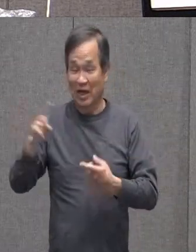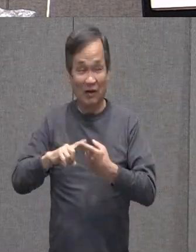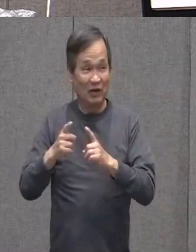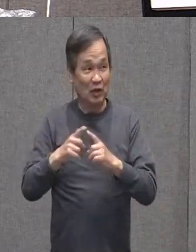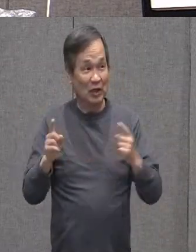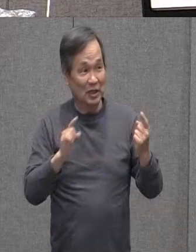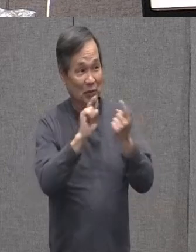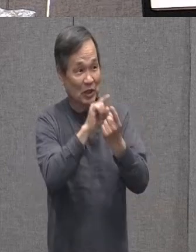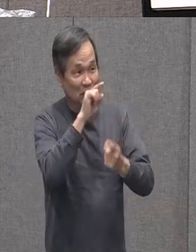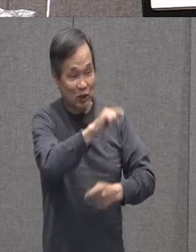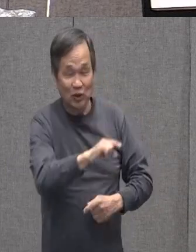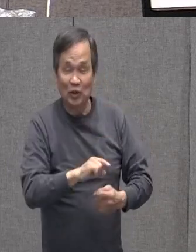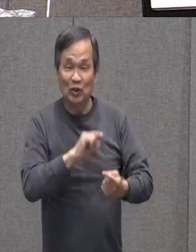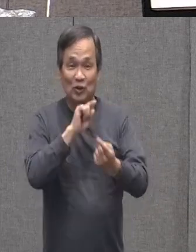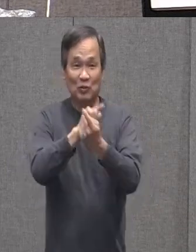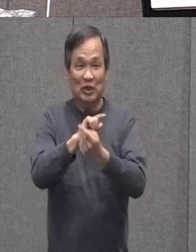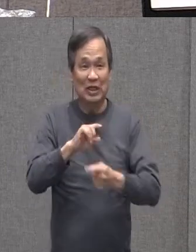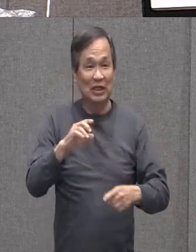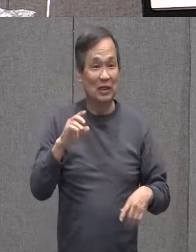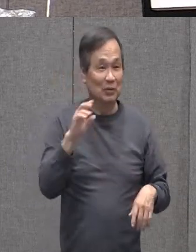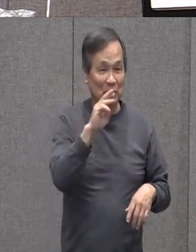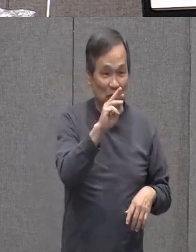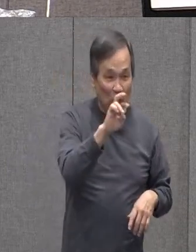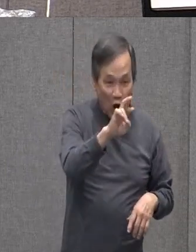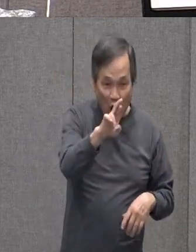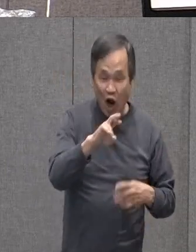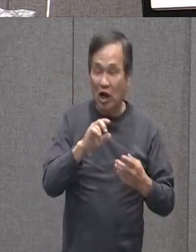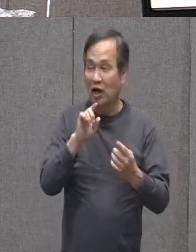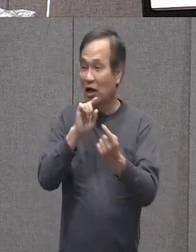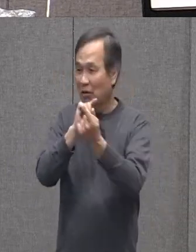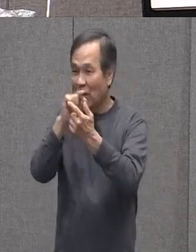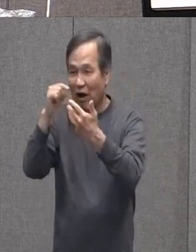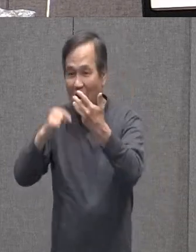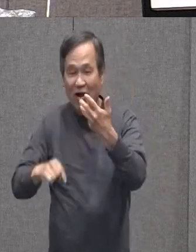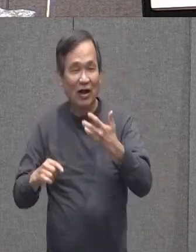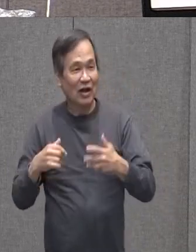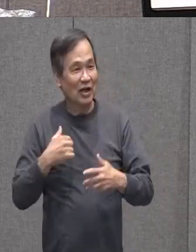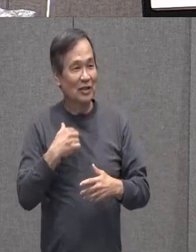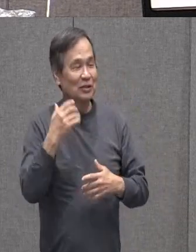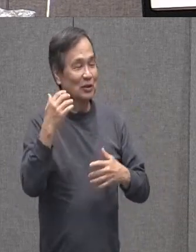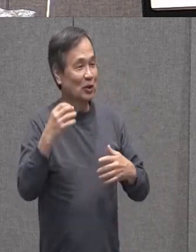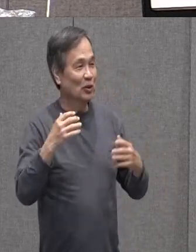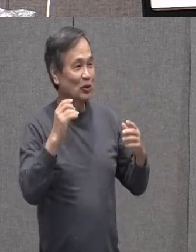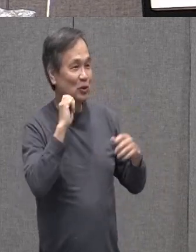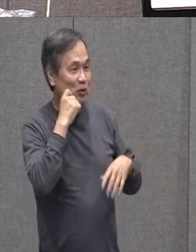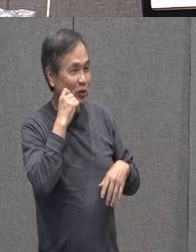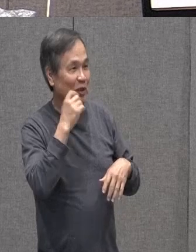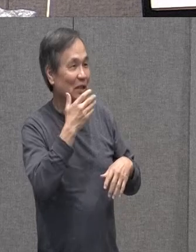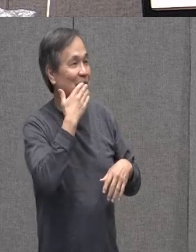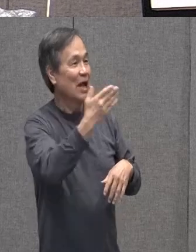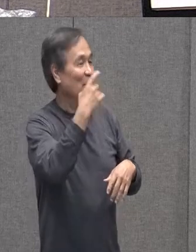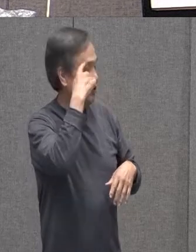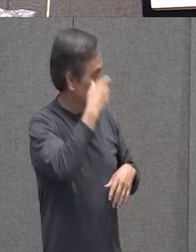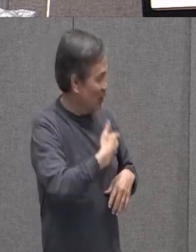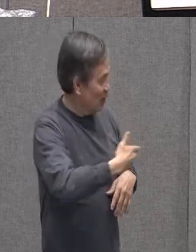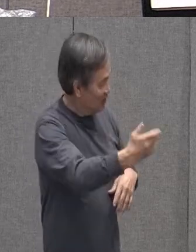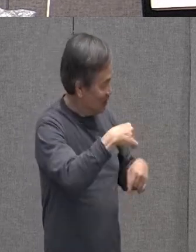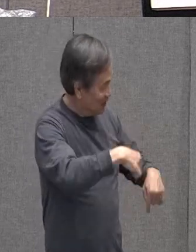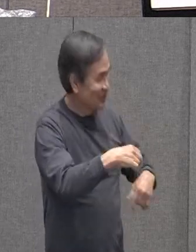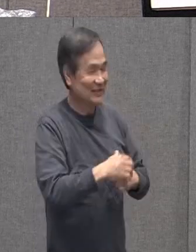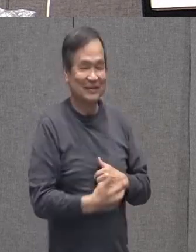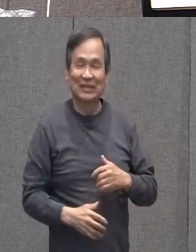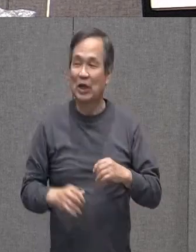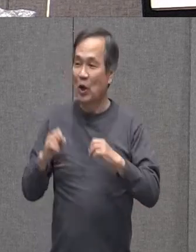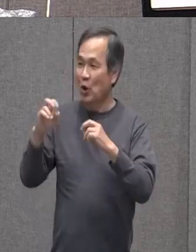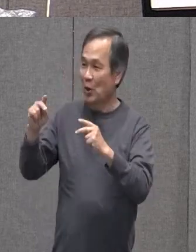Mr. R and Miss Martindale. Aw. He's so excited. So it's Hi, so Enzo. cool to be on stage with you. Thank you for having me. Yeah.